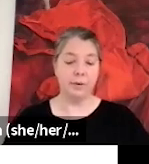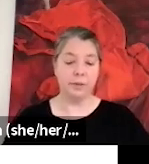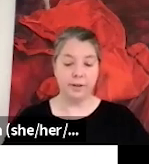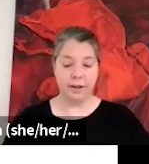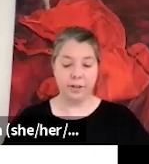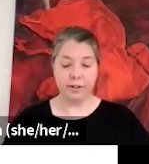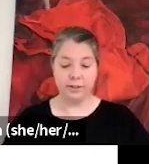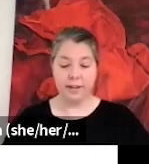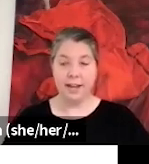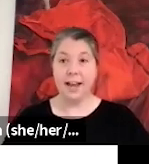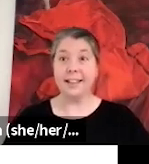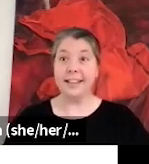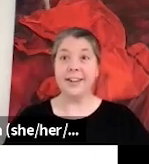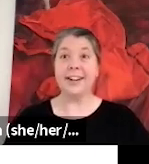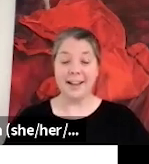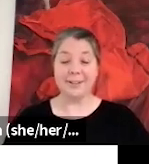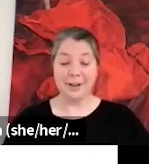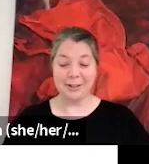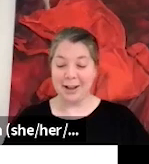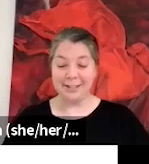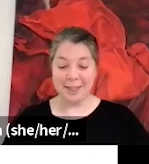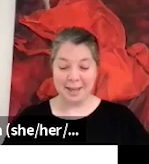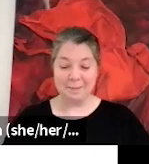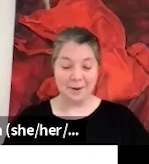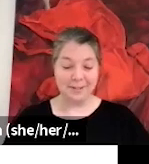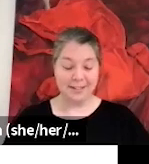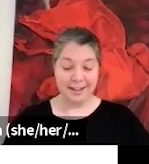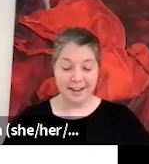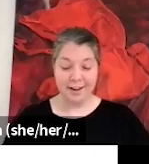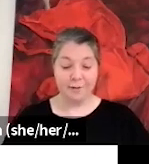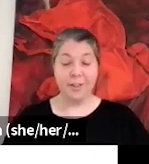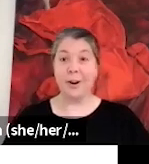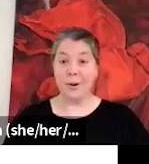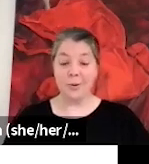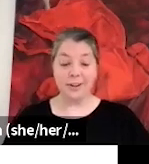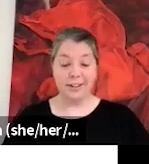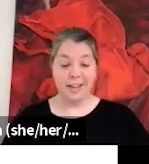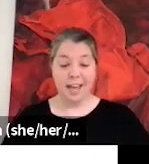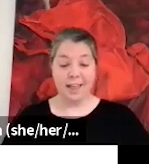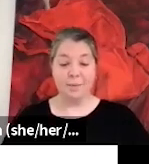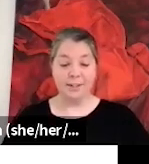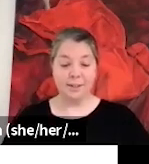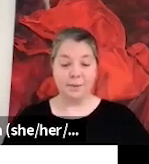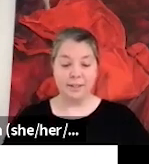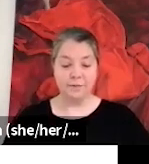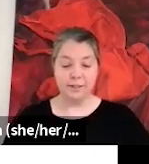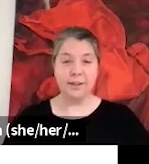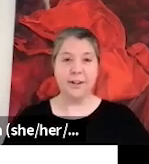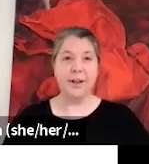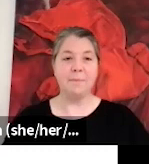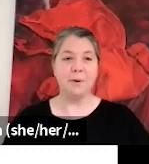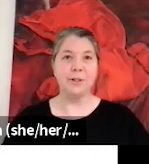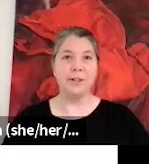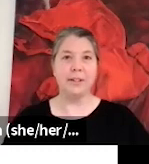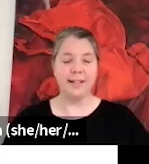professional outdoor adventures, a leader has a lot to think about for their own and the participants'